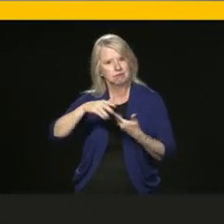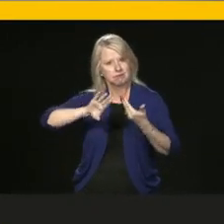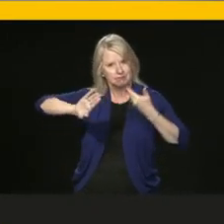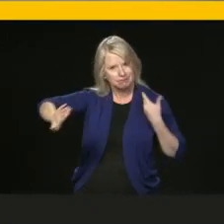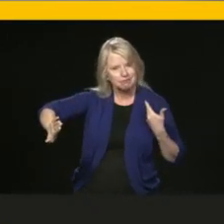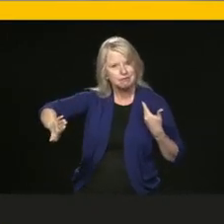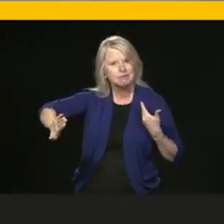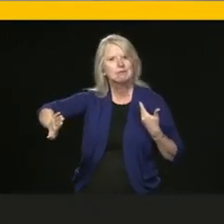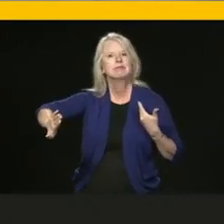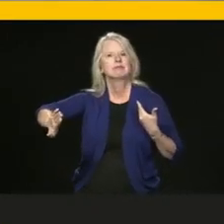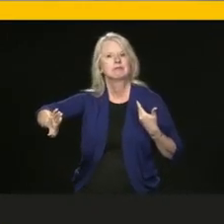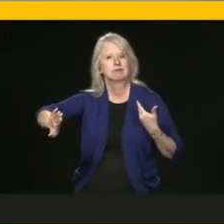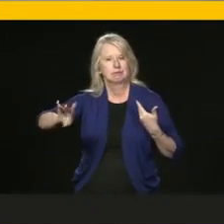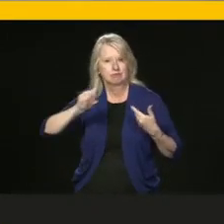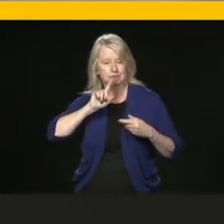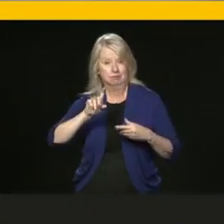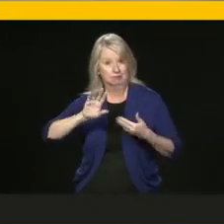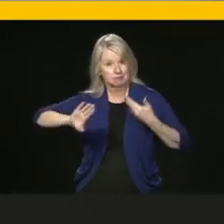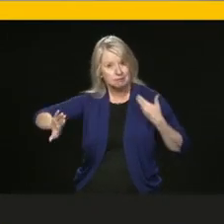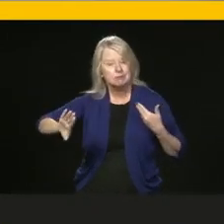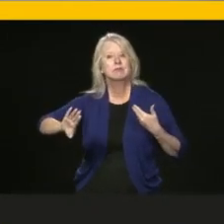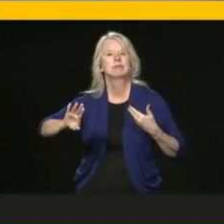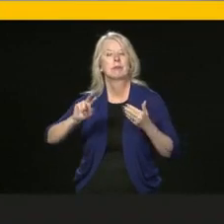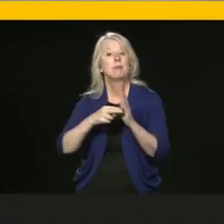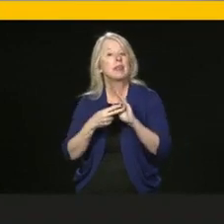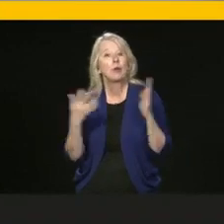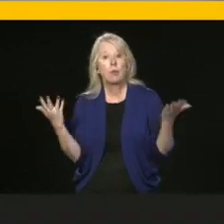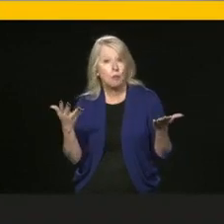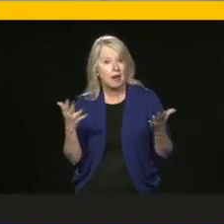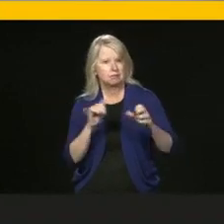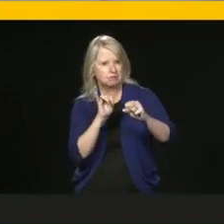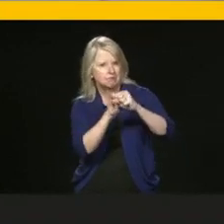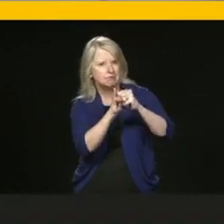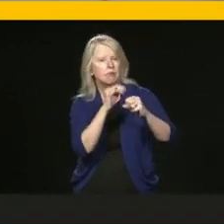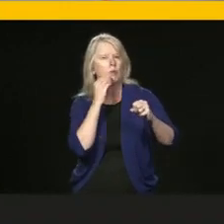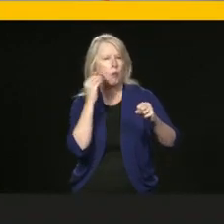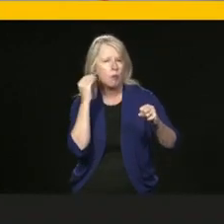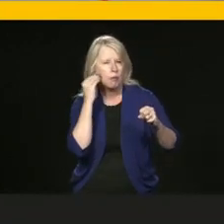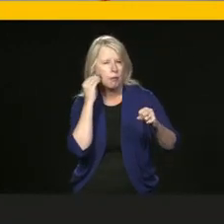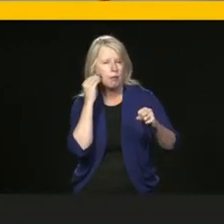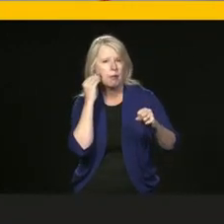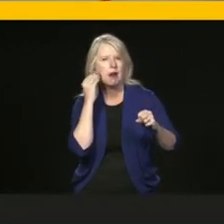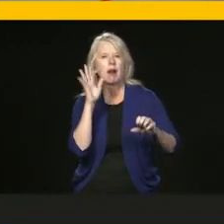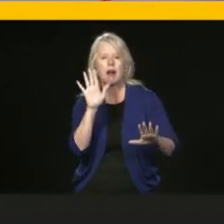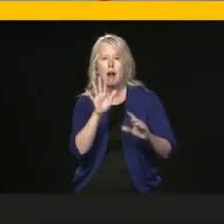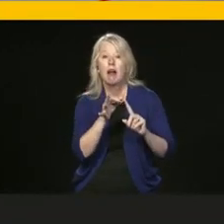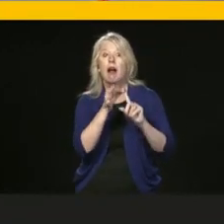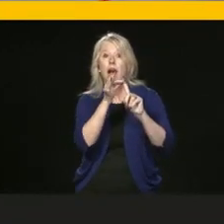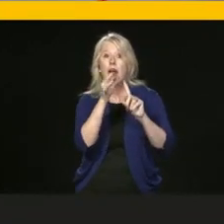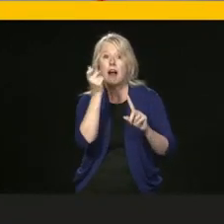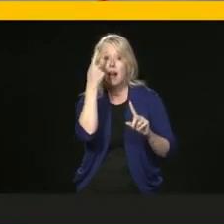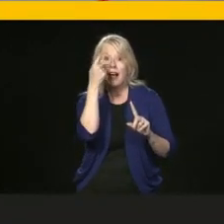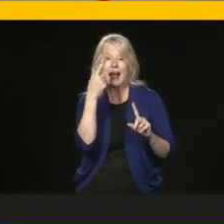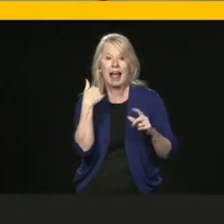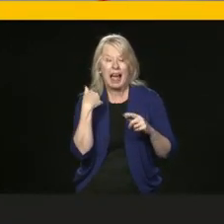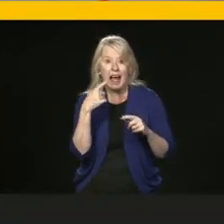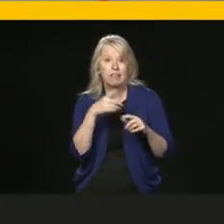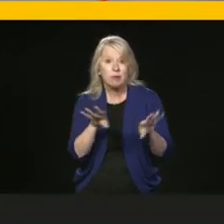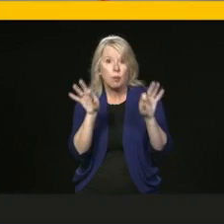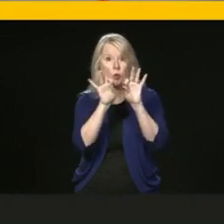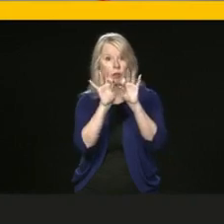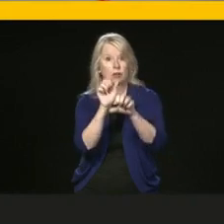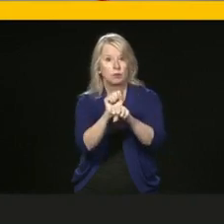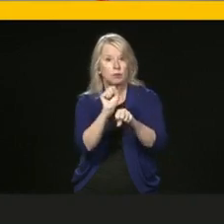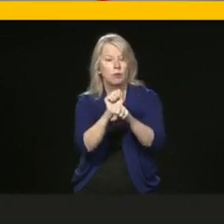stay at home, unless, of course, you are doing essential work. For example, stocking our grocery